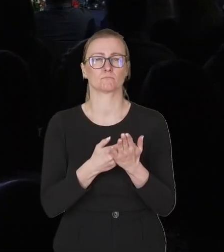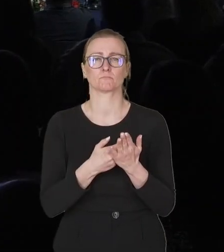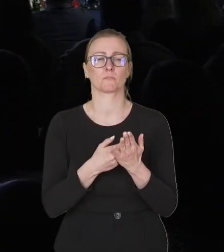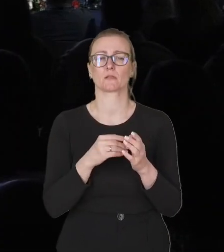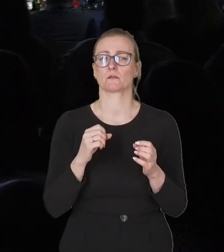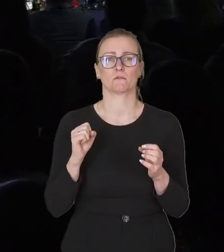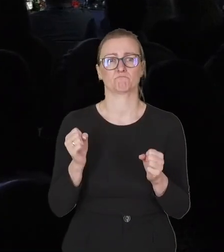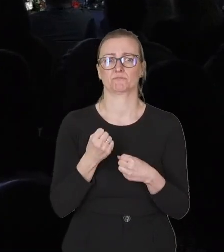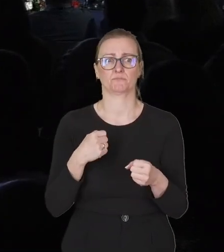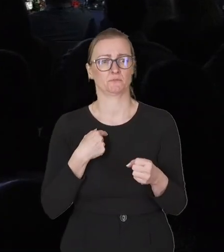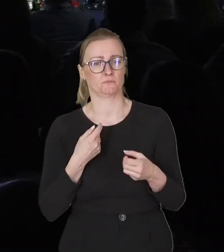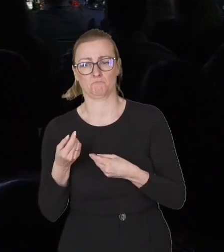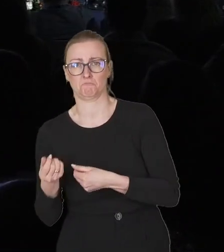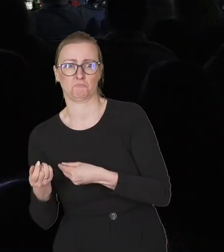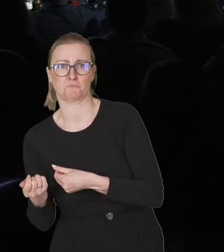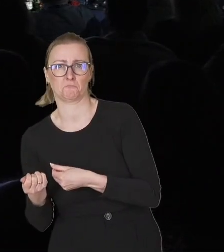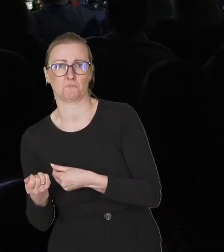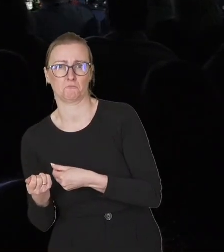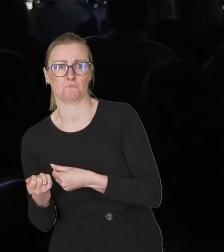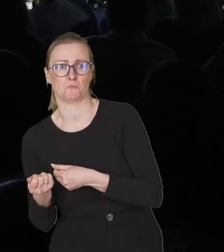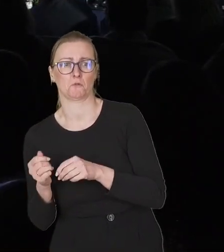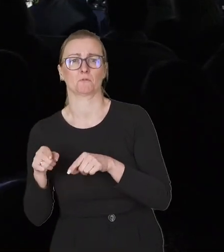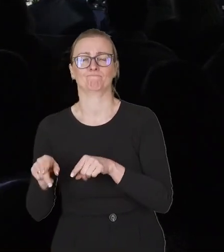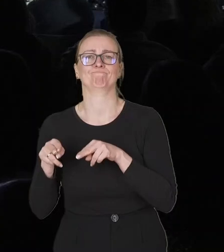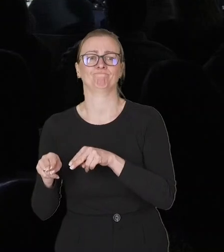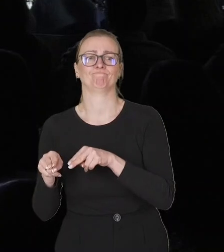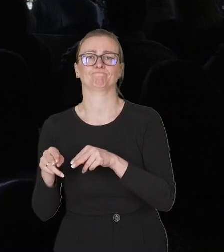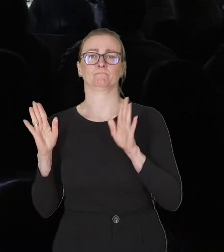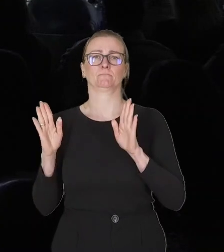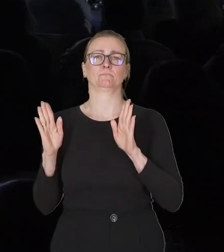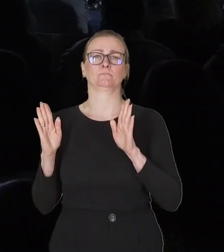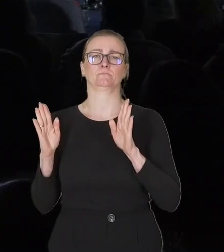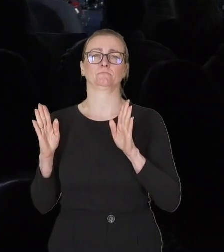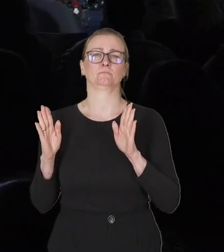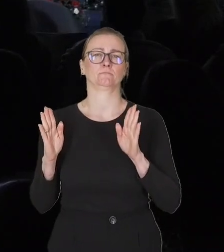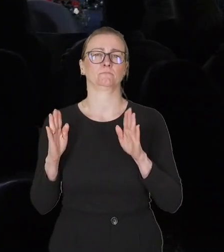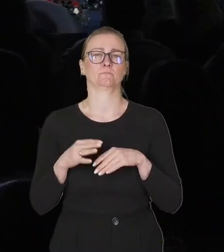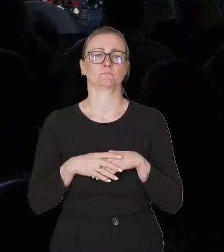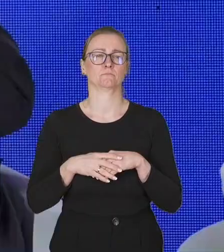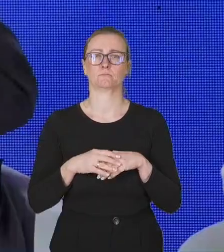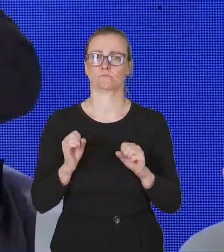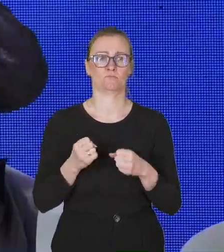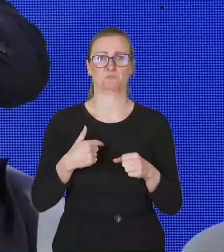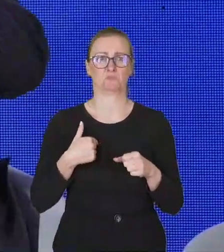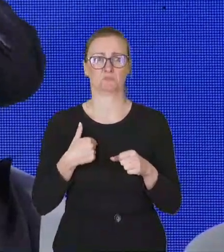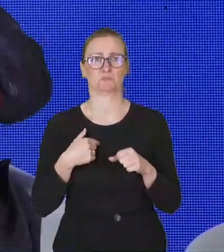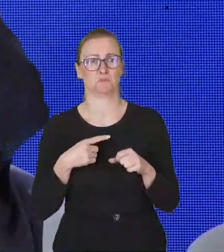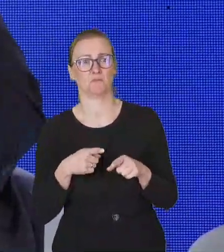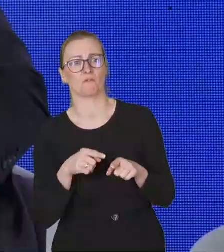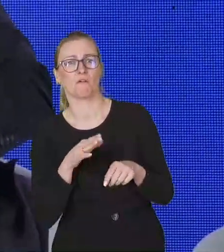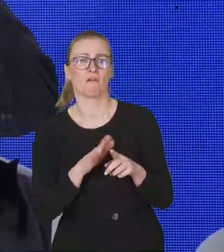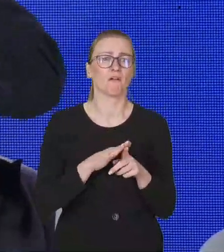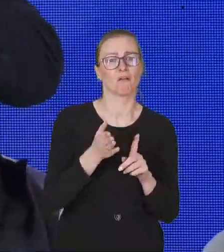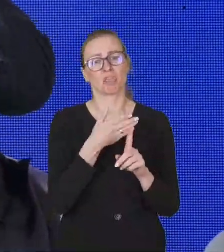purchases or procurement, and we also must not fund military operations. So all